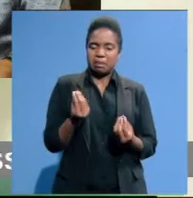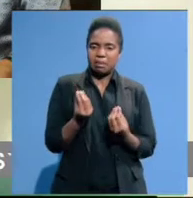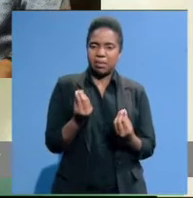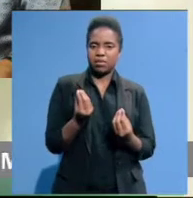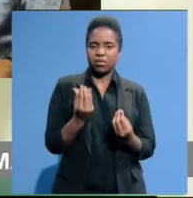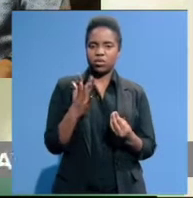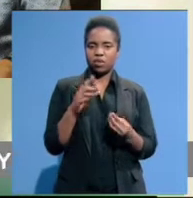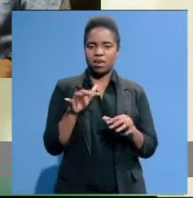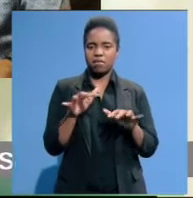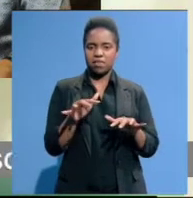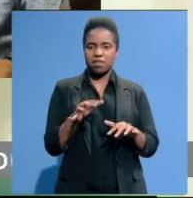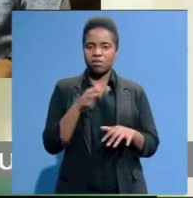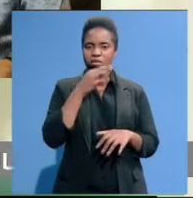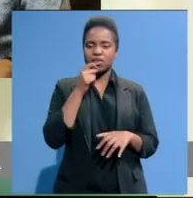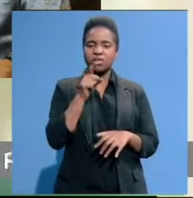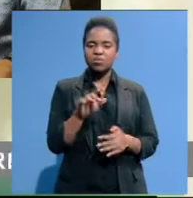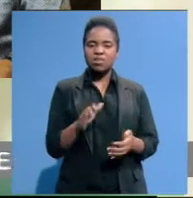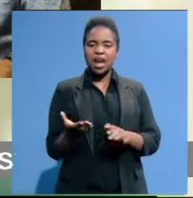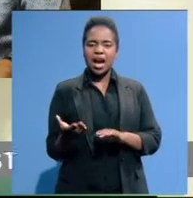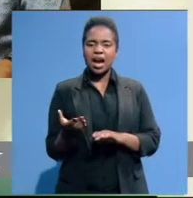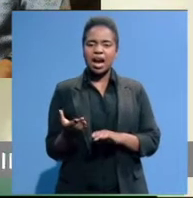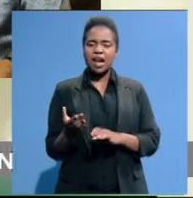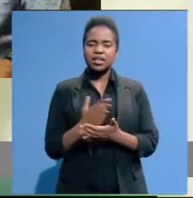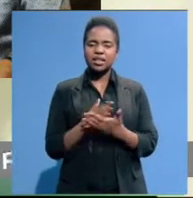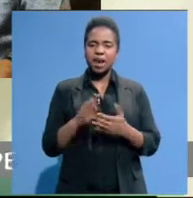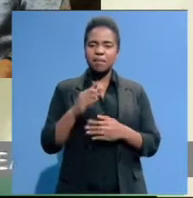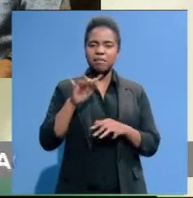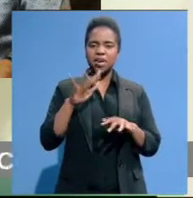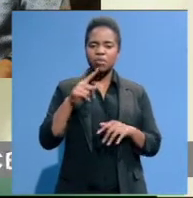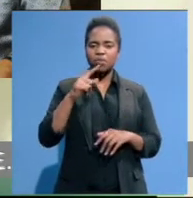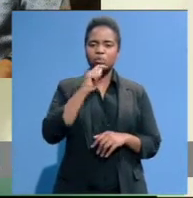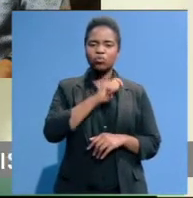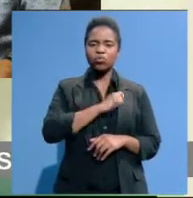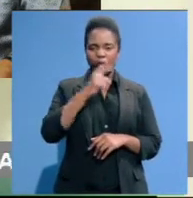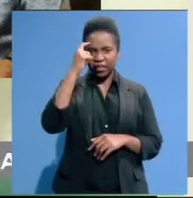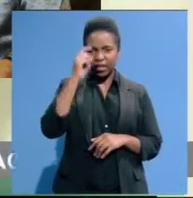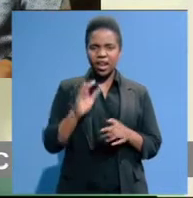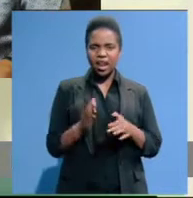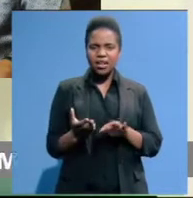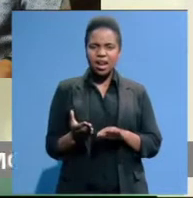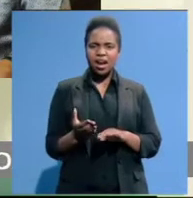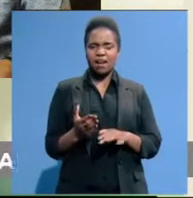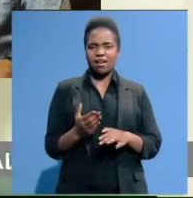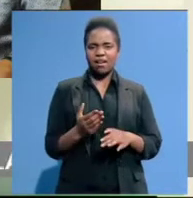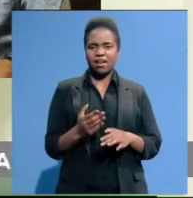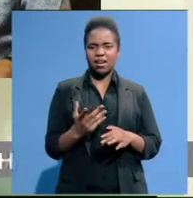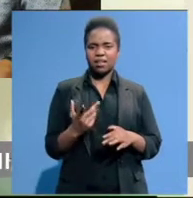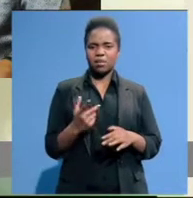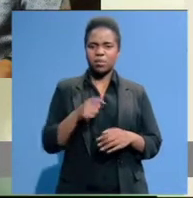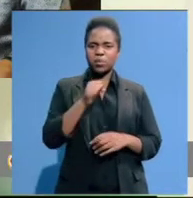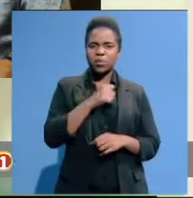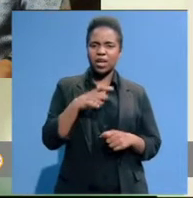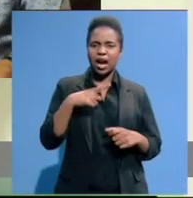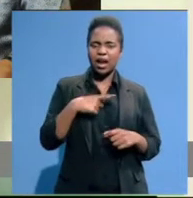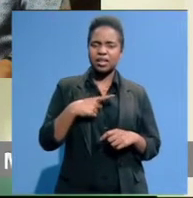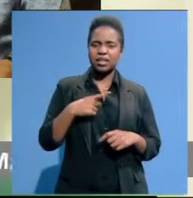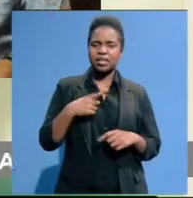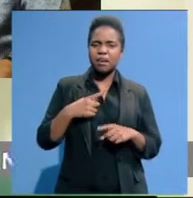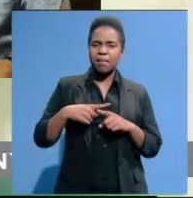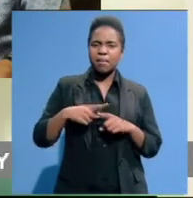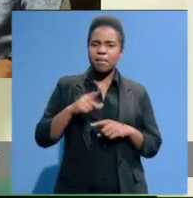the of Nelson Mandela, and for me it was the first time going into the house. I always,